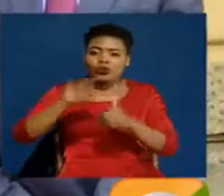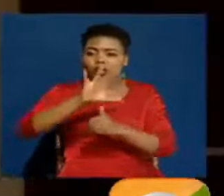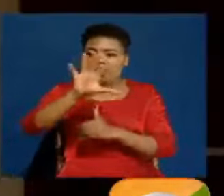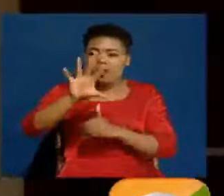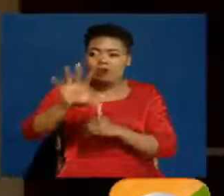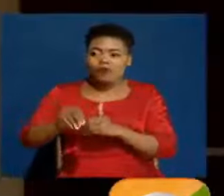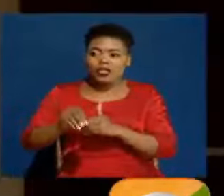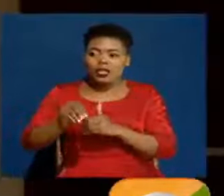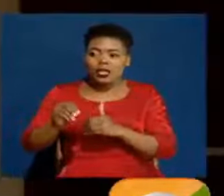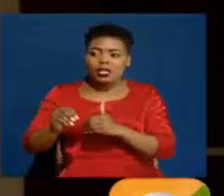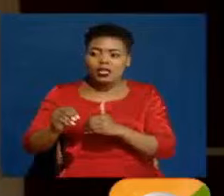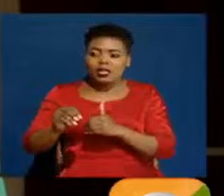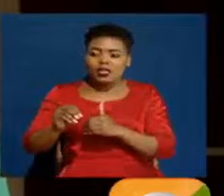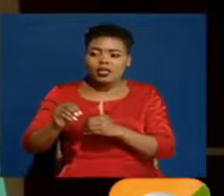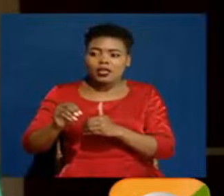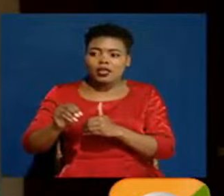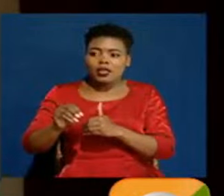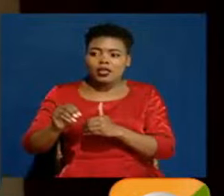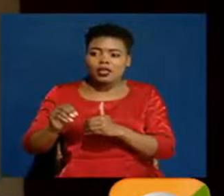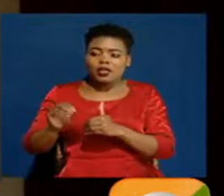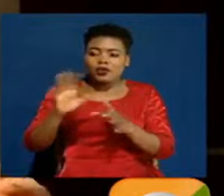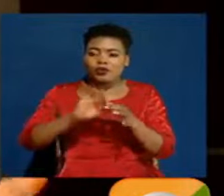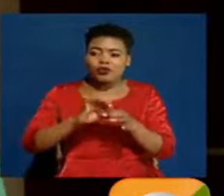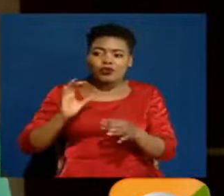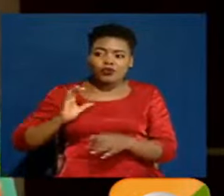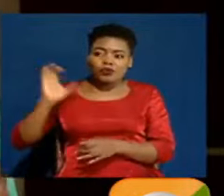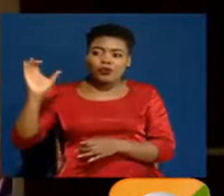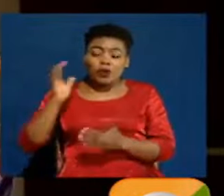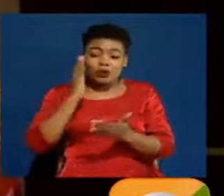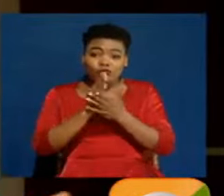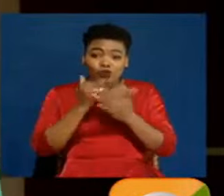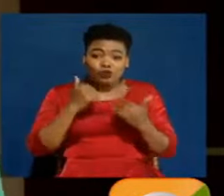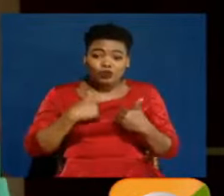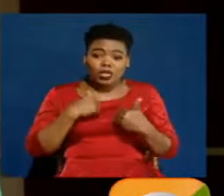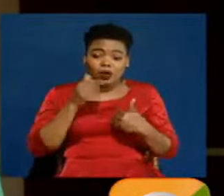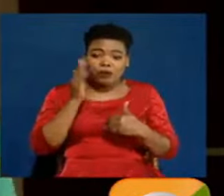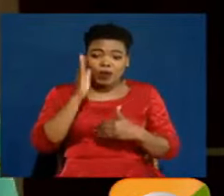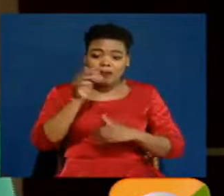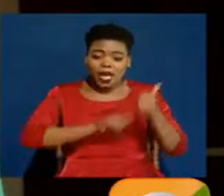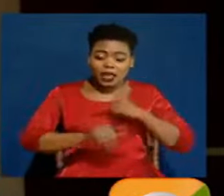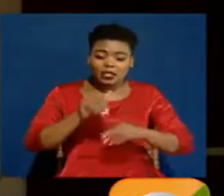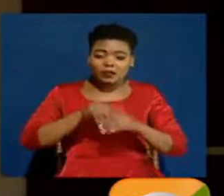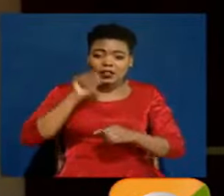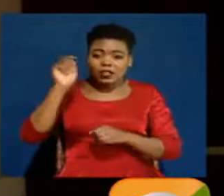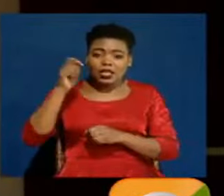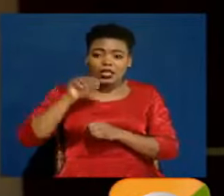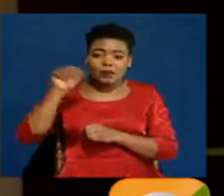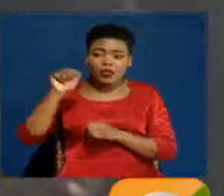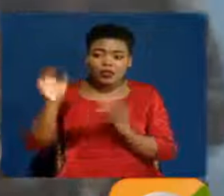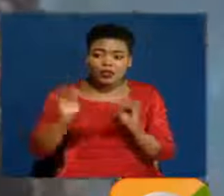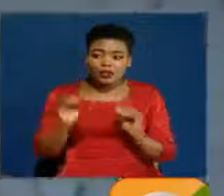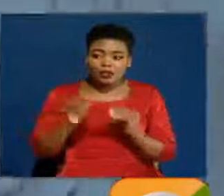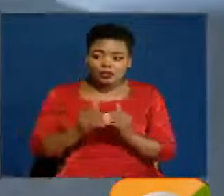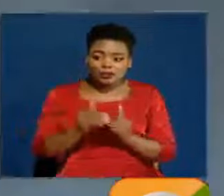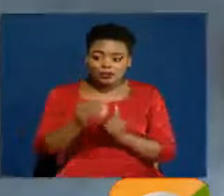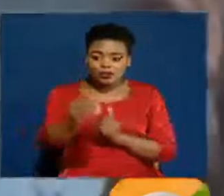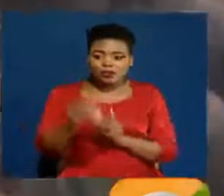stage? I'm not going to be very active in Kenyan politics henceforth.